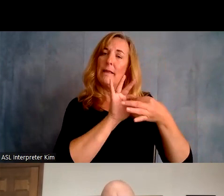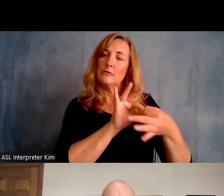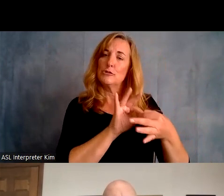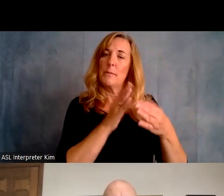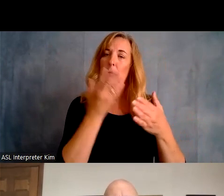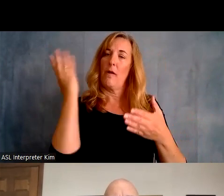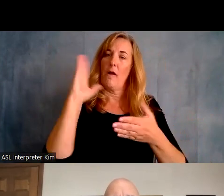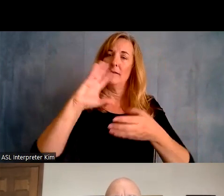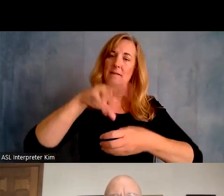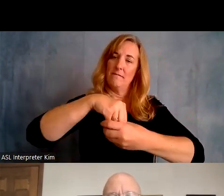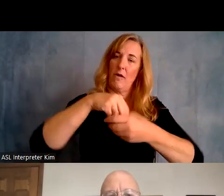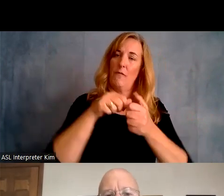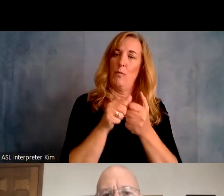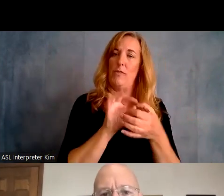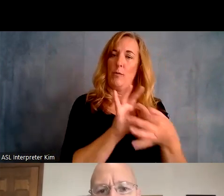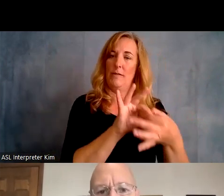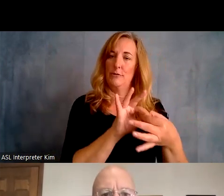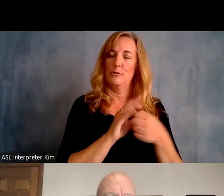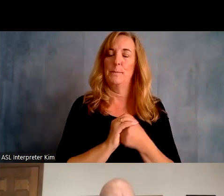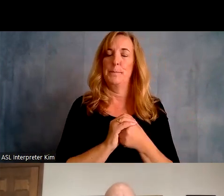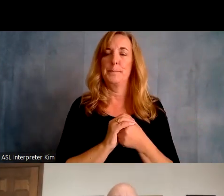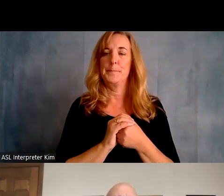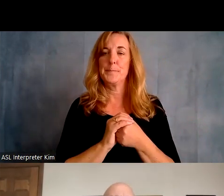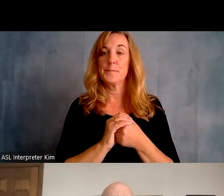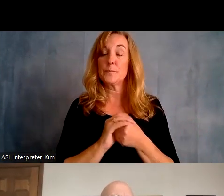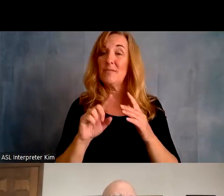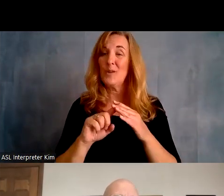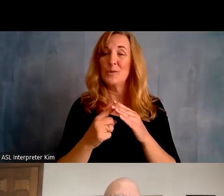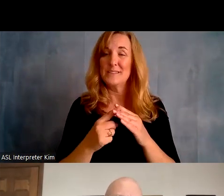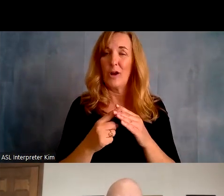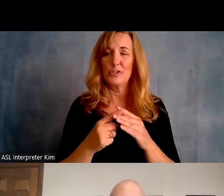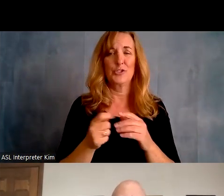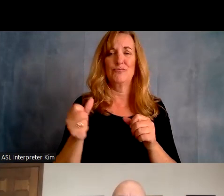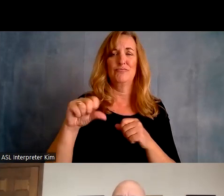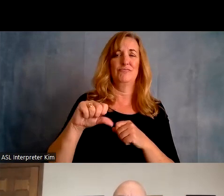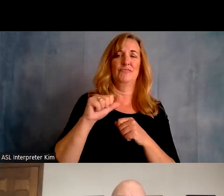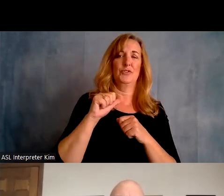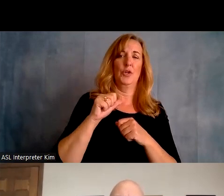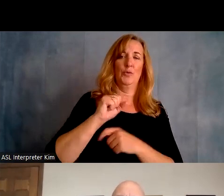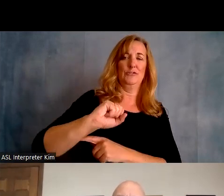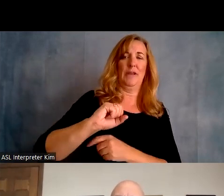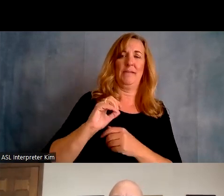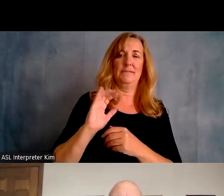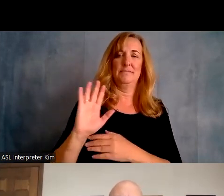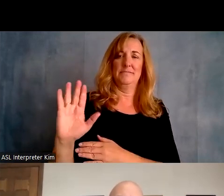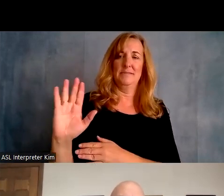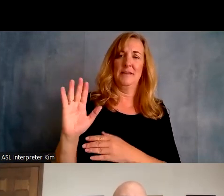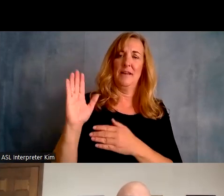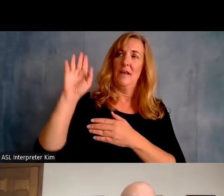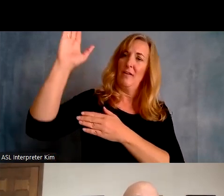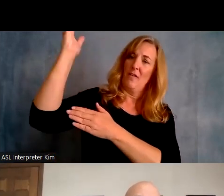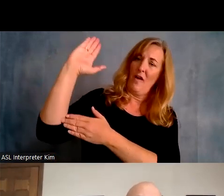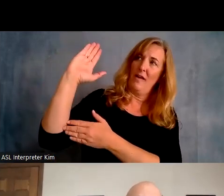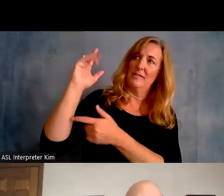relationships. When we start to reject God's hospitality and make it our own thing, instead